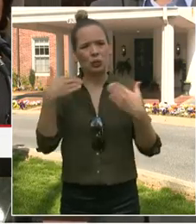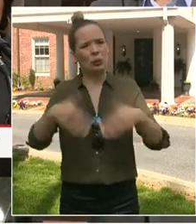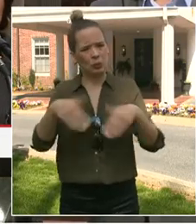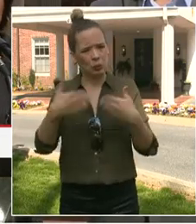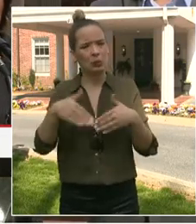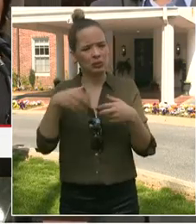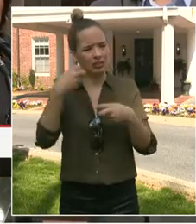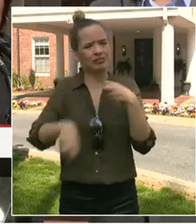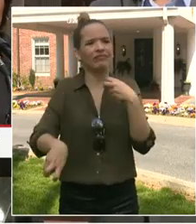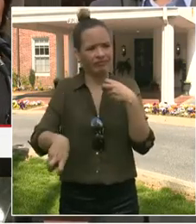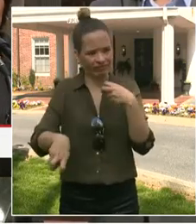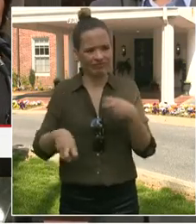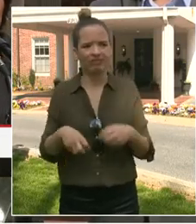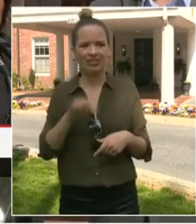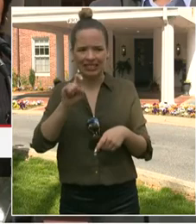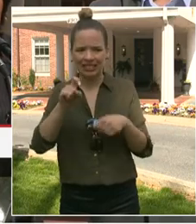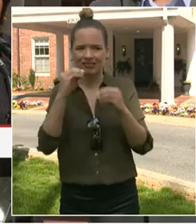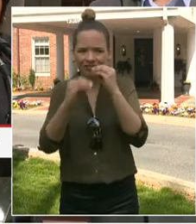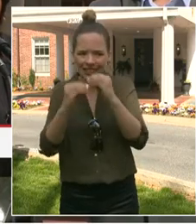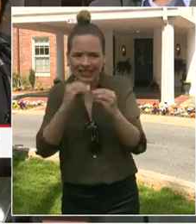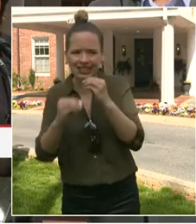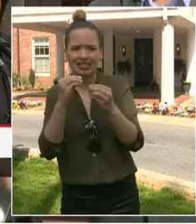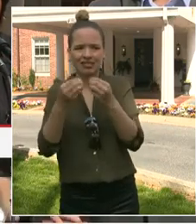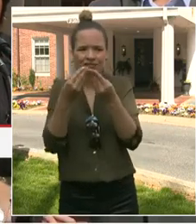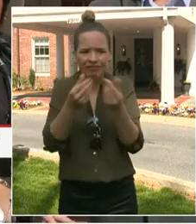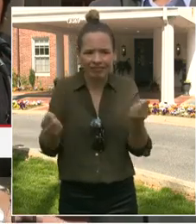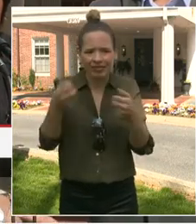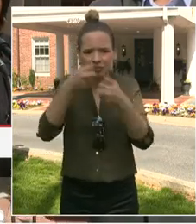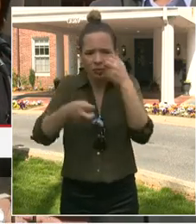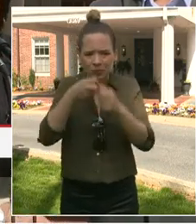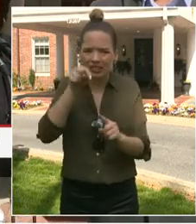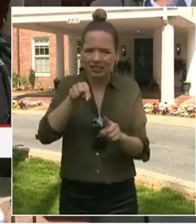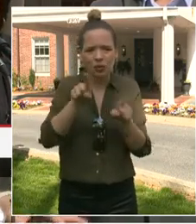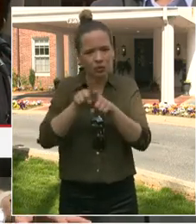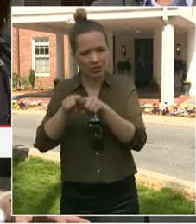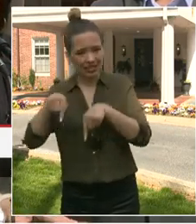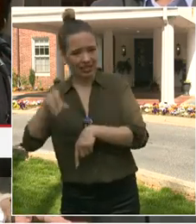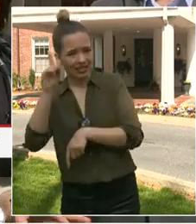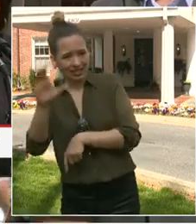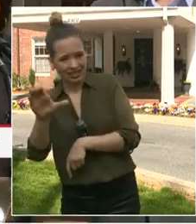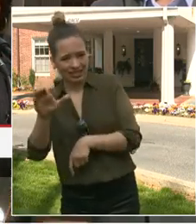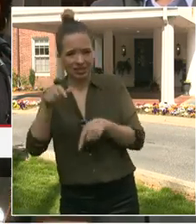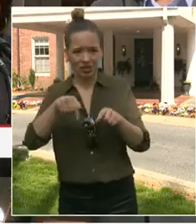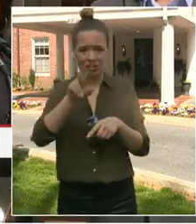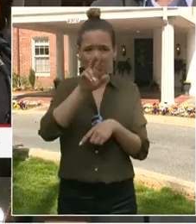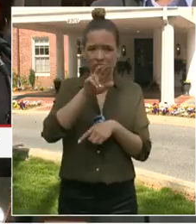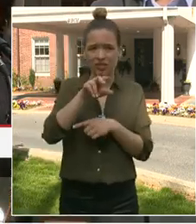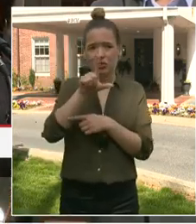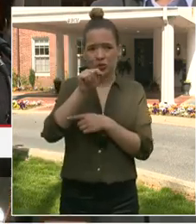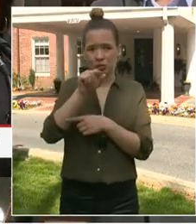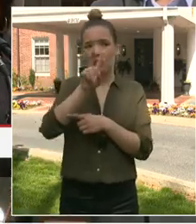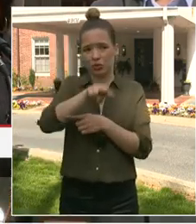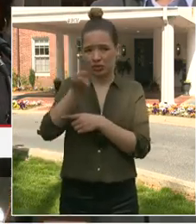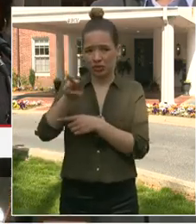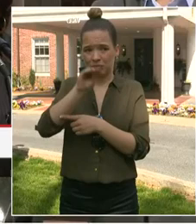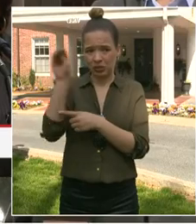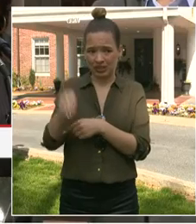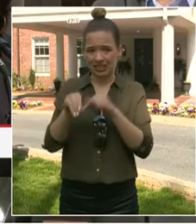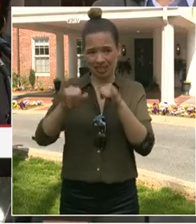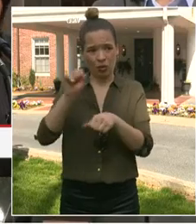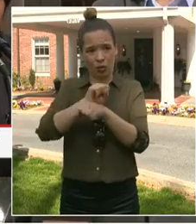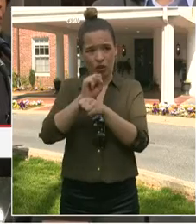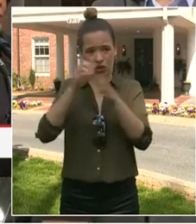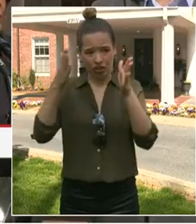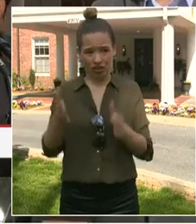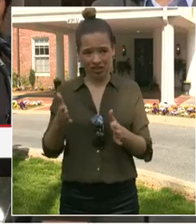very similar. Right now, 22% of Forest Hills positions are vacant, and we're actively recruiting to try and fill them every